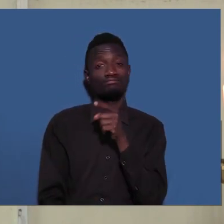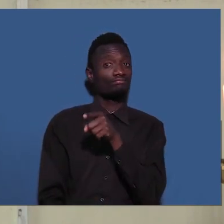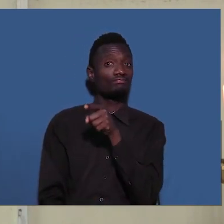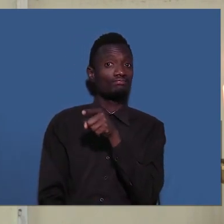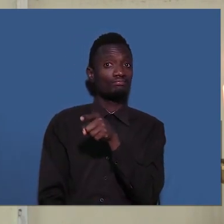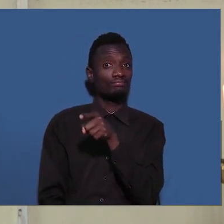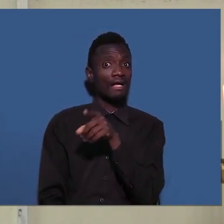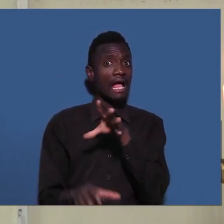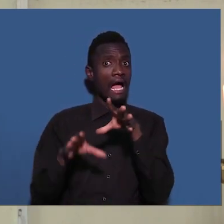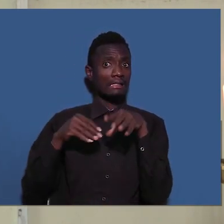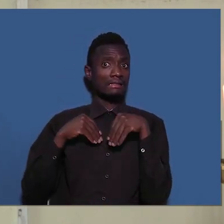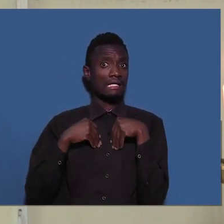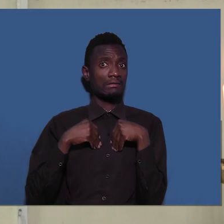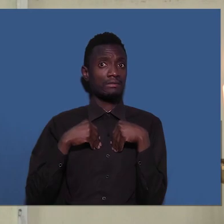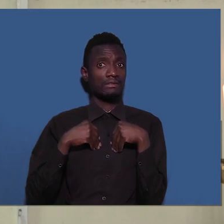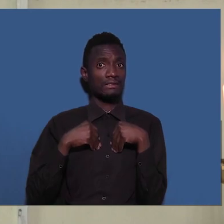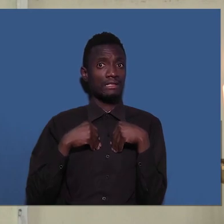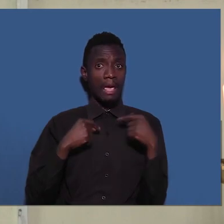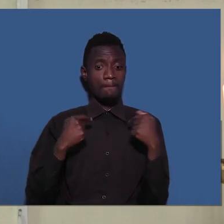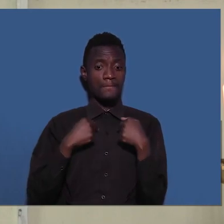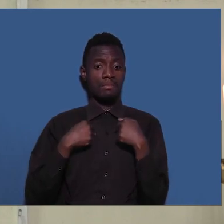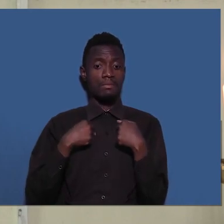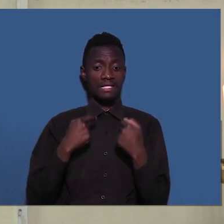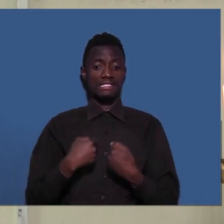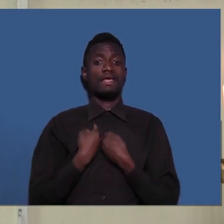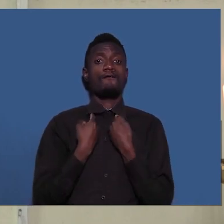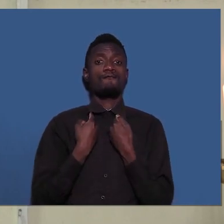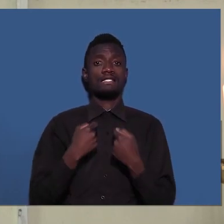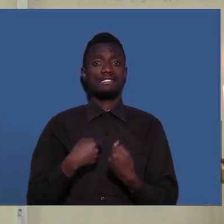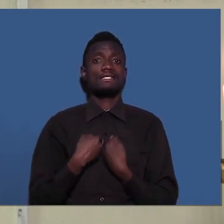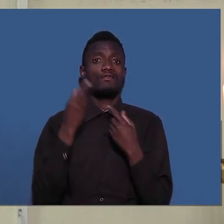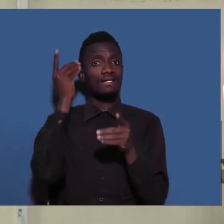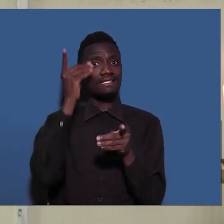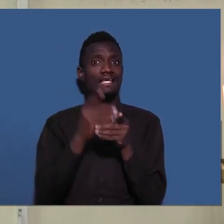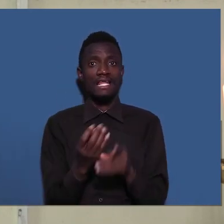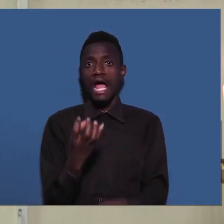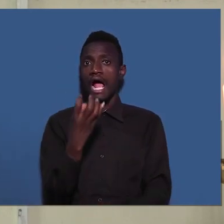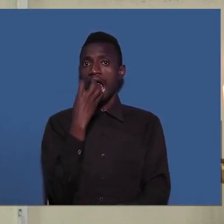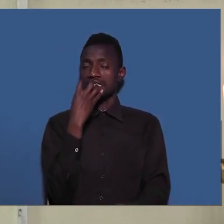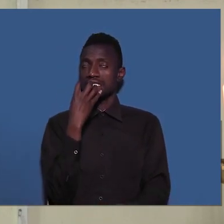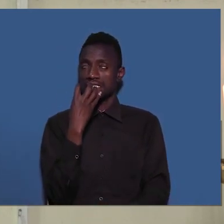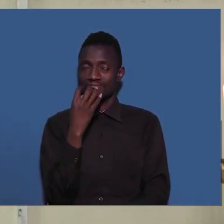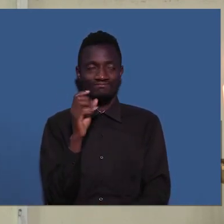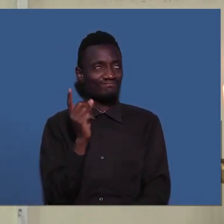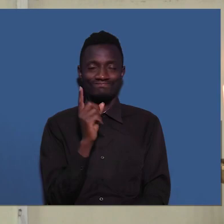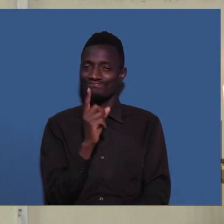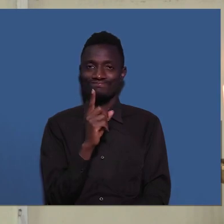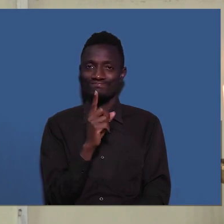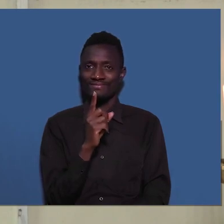he ate the fruit on his own accord and prayed for